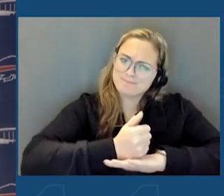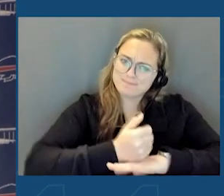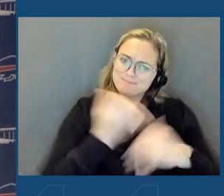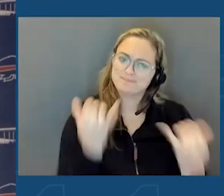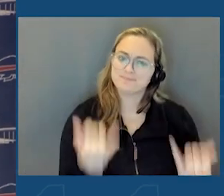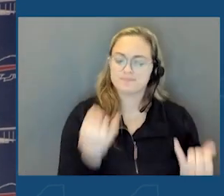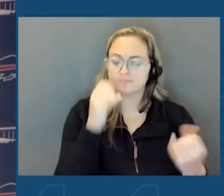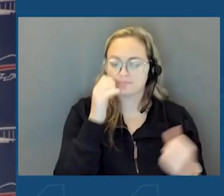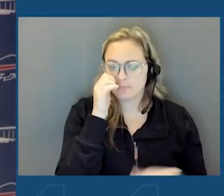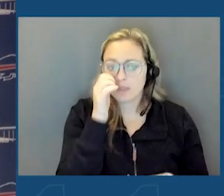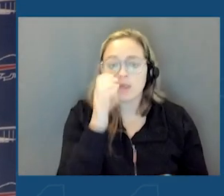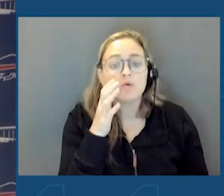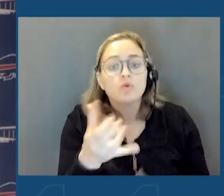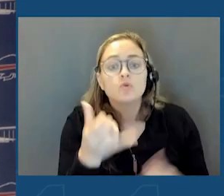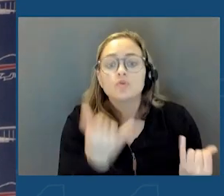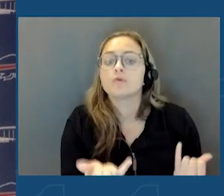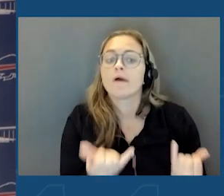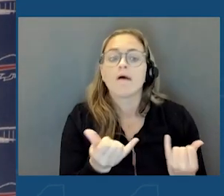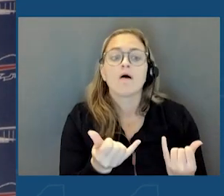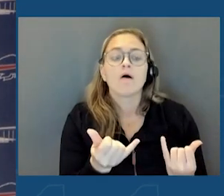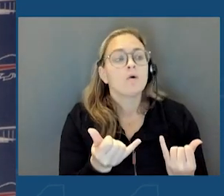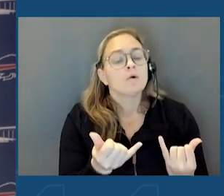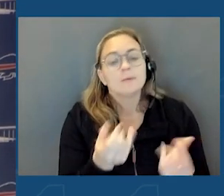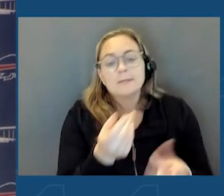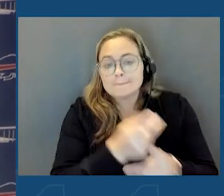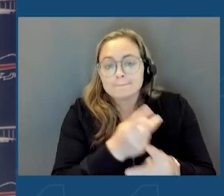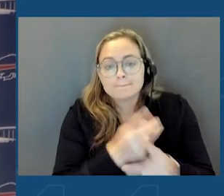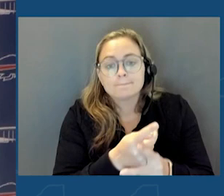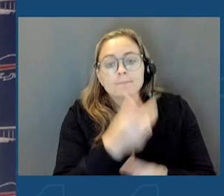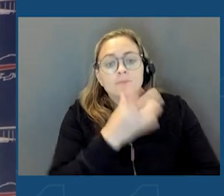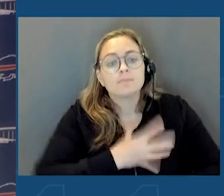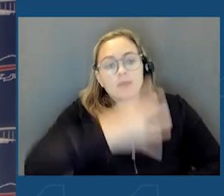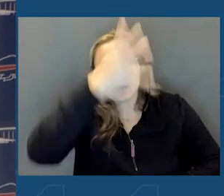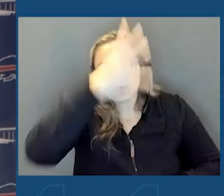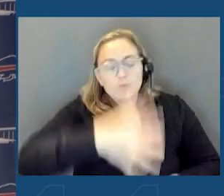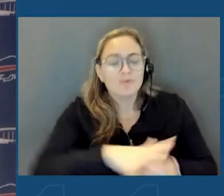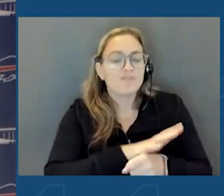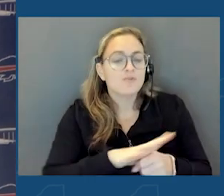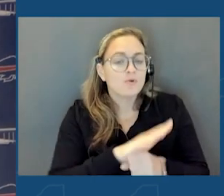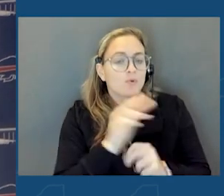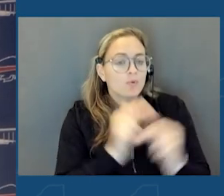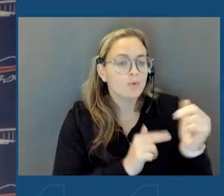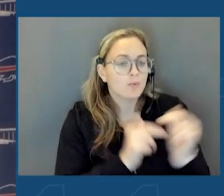future is now being placed in the hands of the men and women of our local building trades.